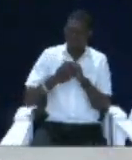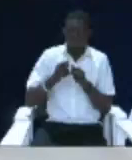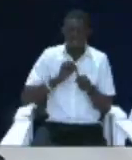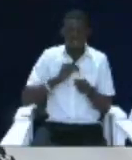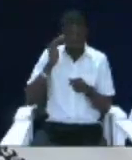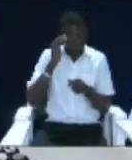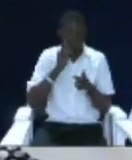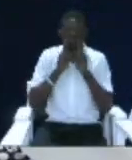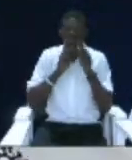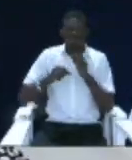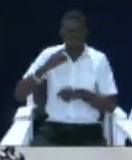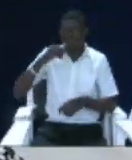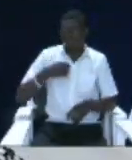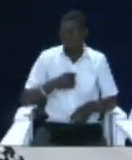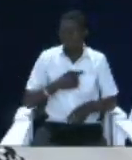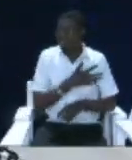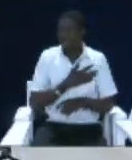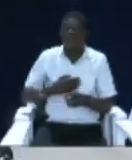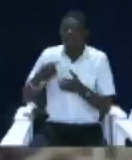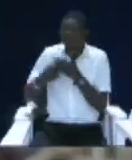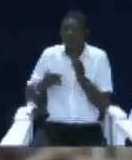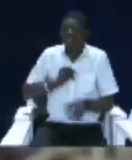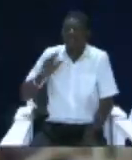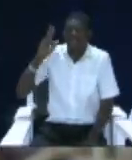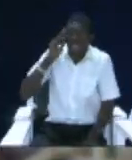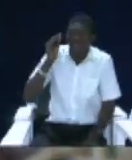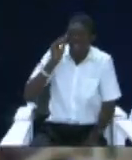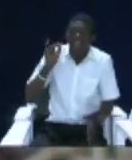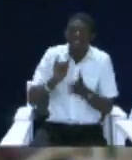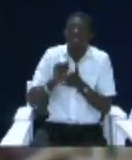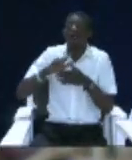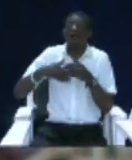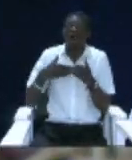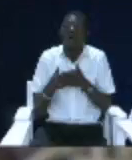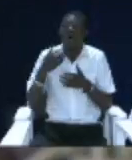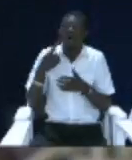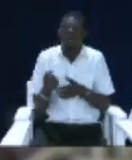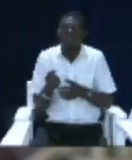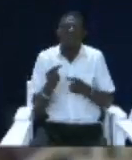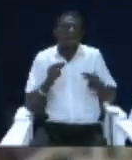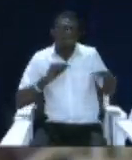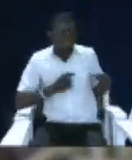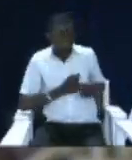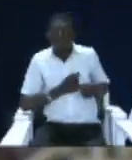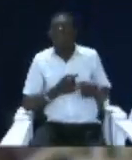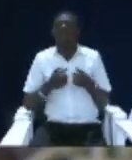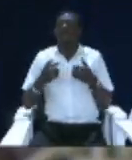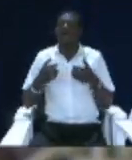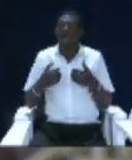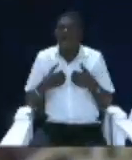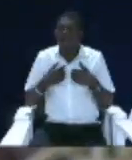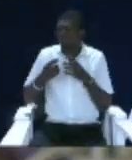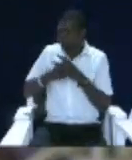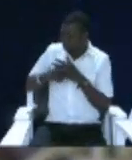about me. And what I experienced was that all the pains that I was having